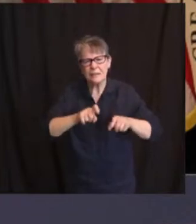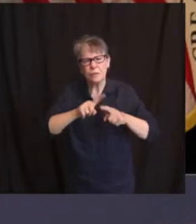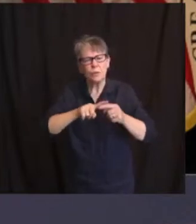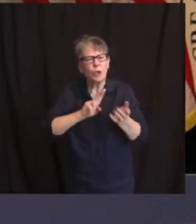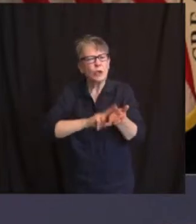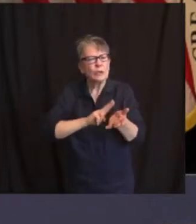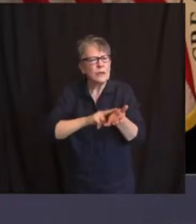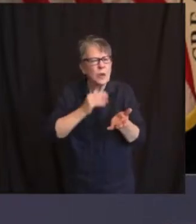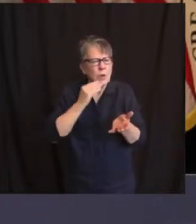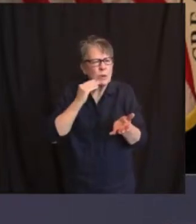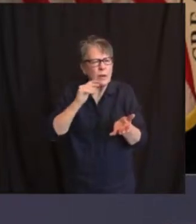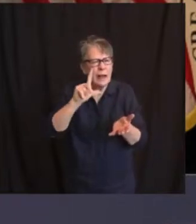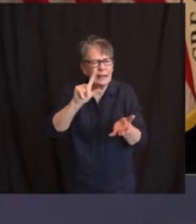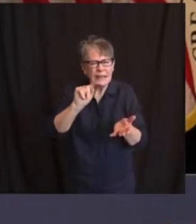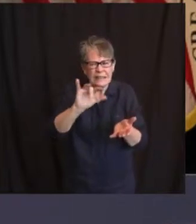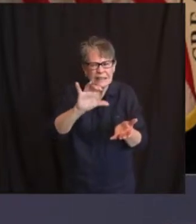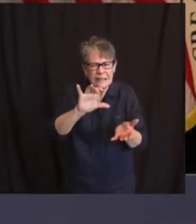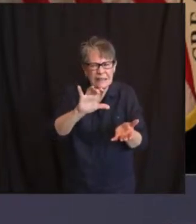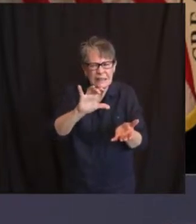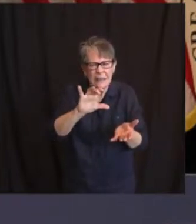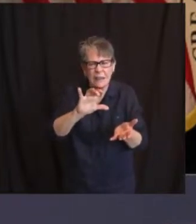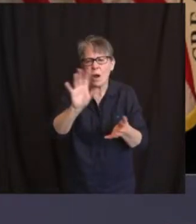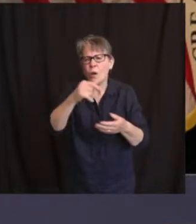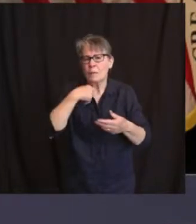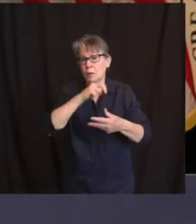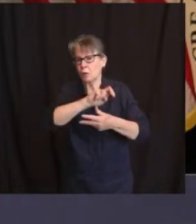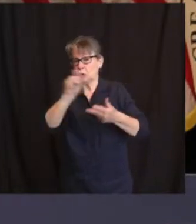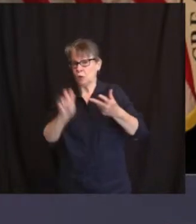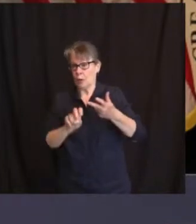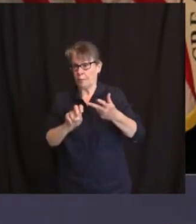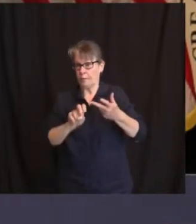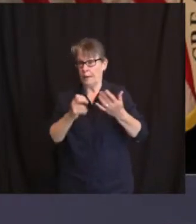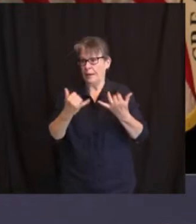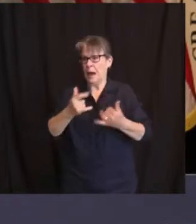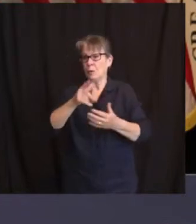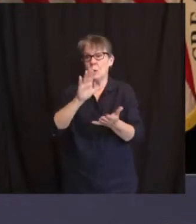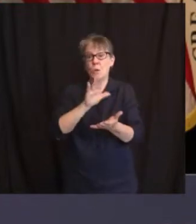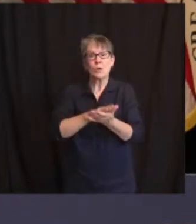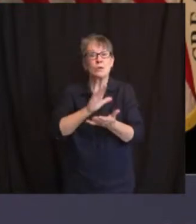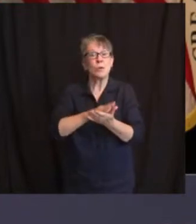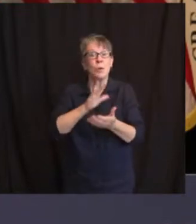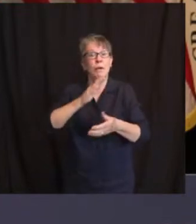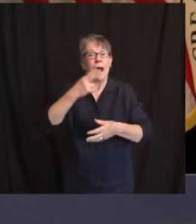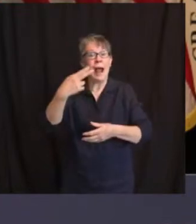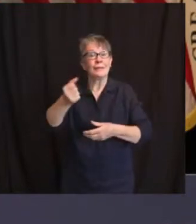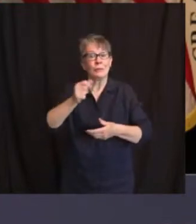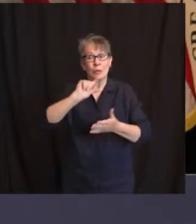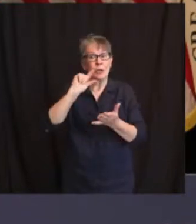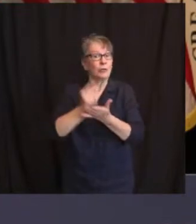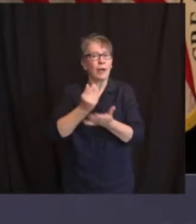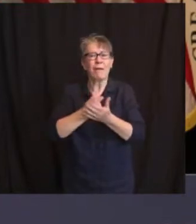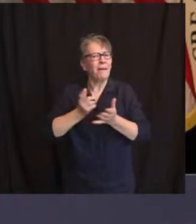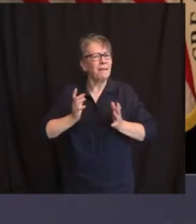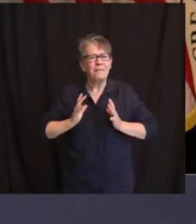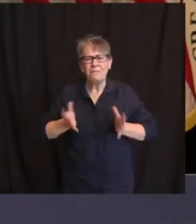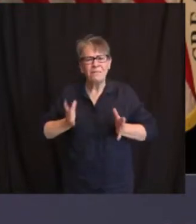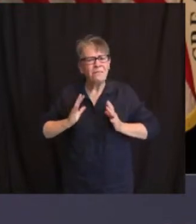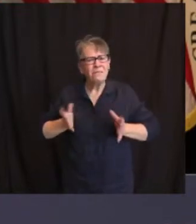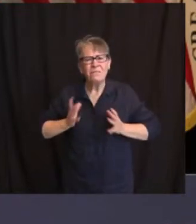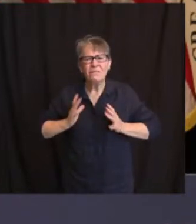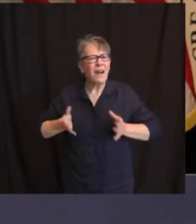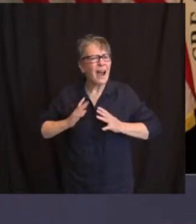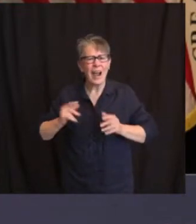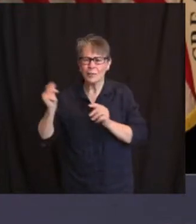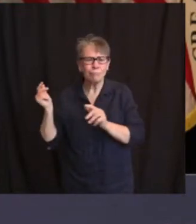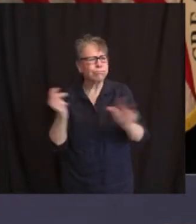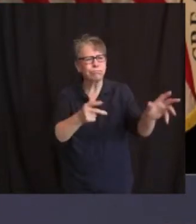long as you stay in the car, correct? That's correct. Yeah, the answer is yes, Matt, as long as you stay in the car. And I wish I could